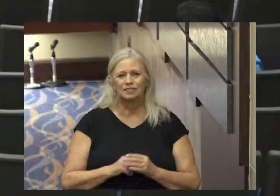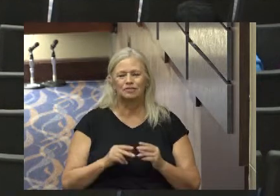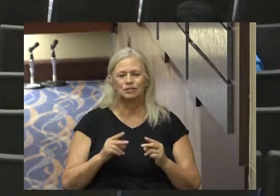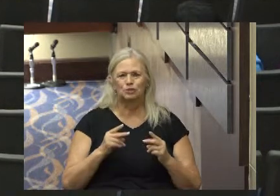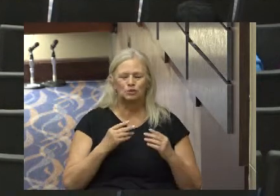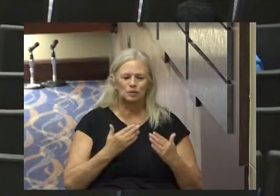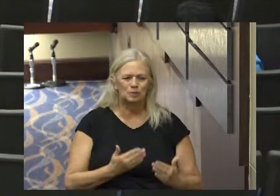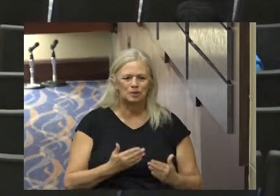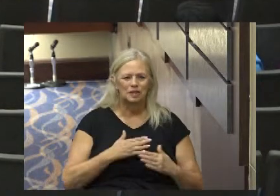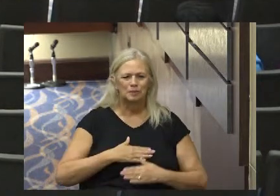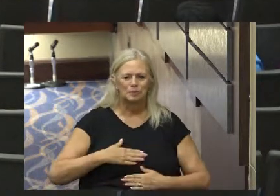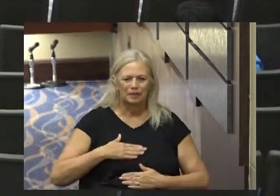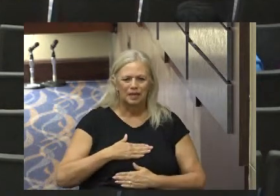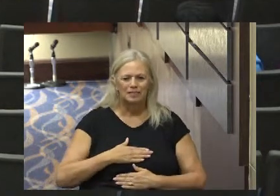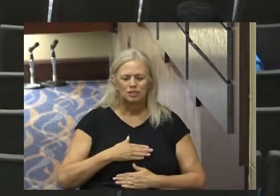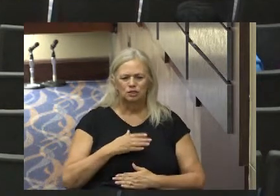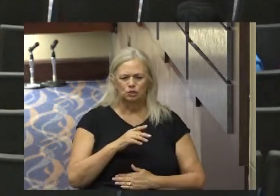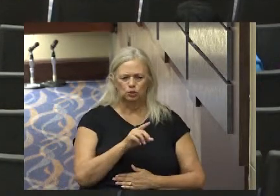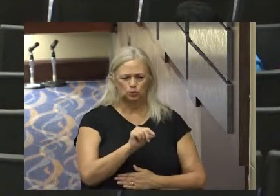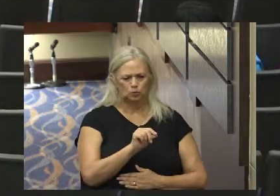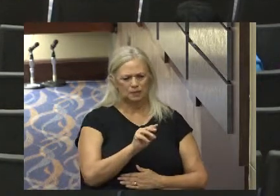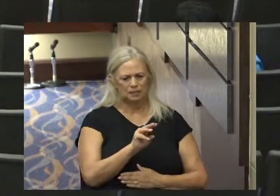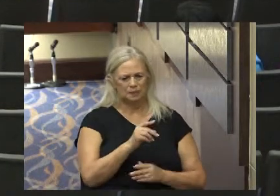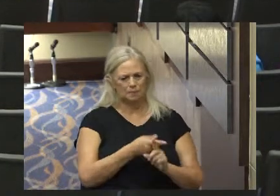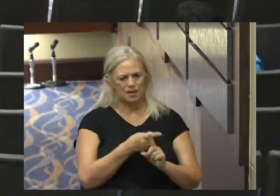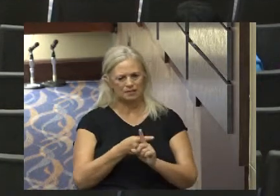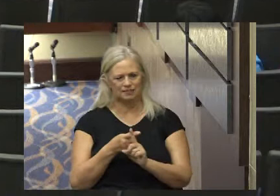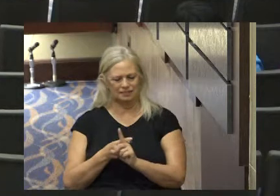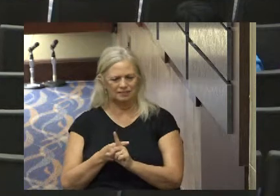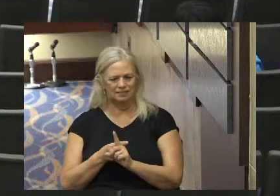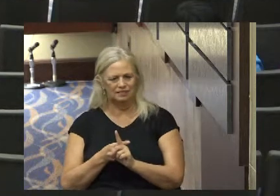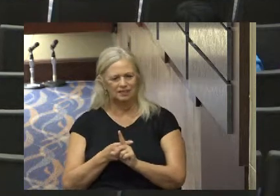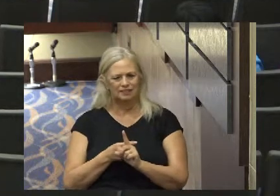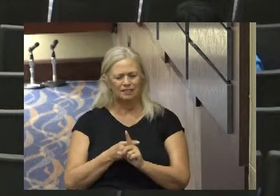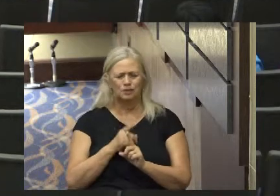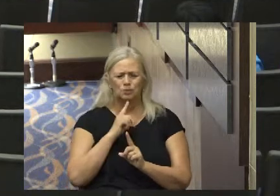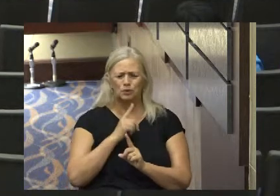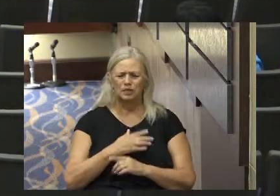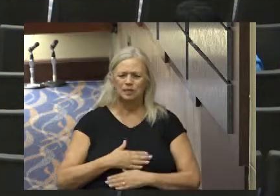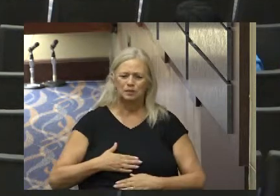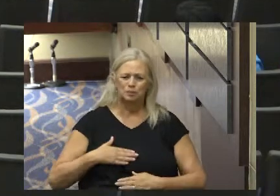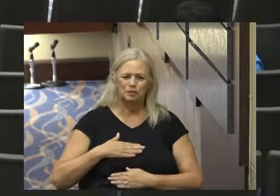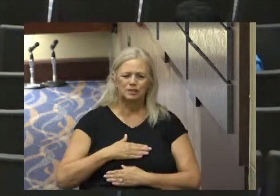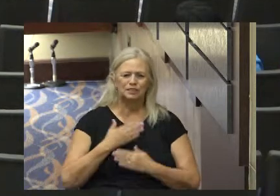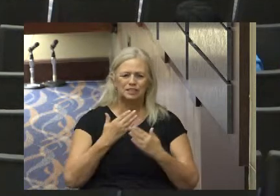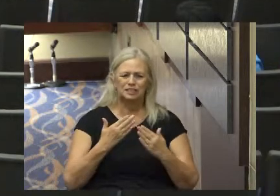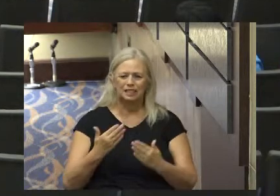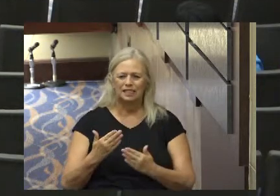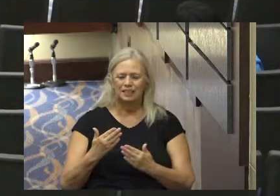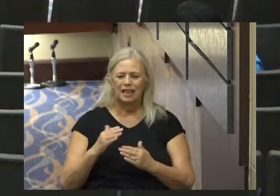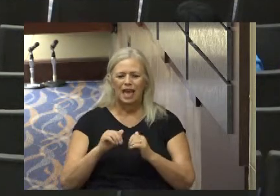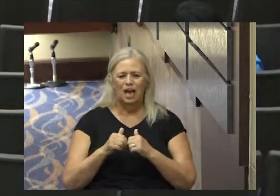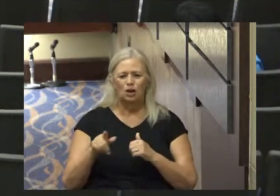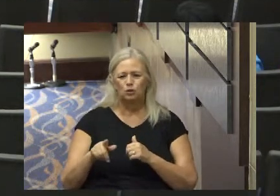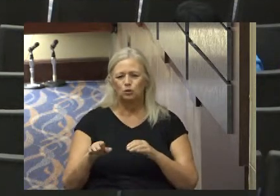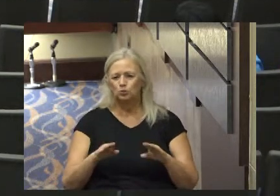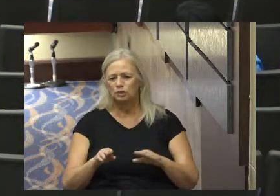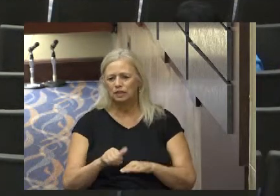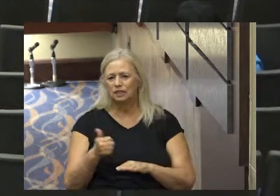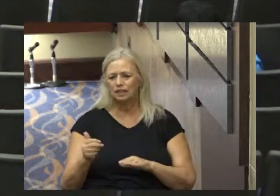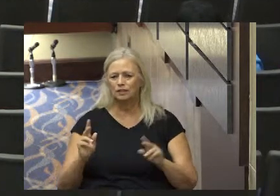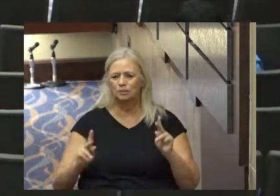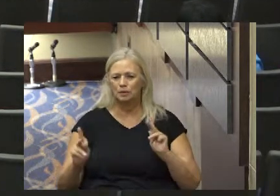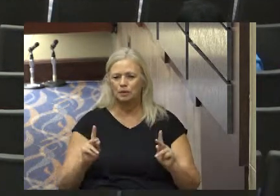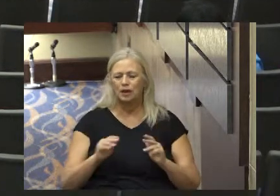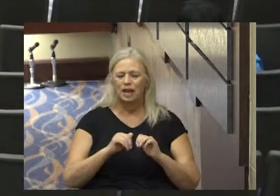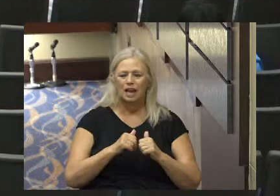for, I guess, 21 or 20 months or so. And I really appreciate the way that you treat others and the way